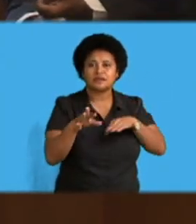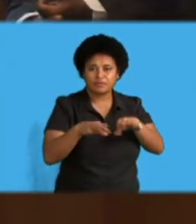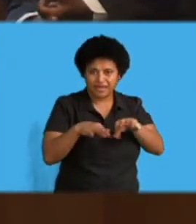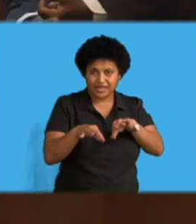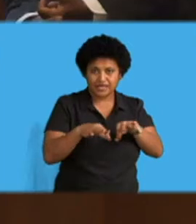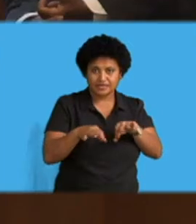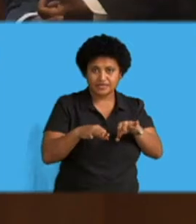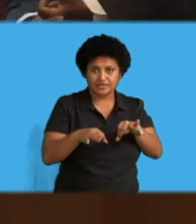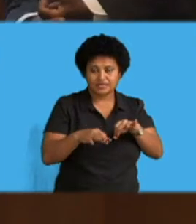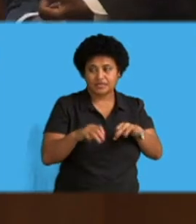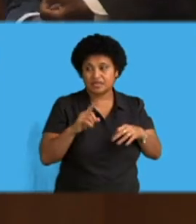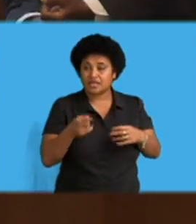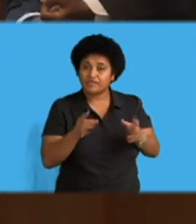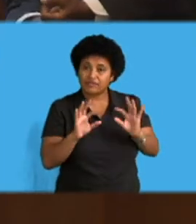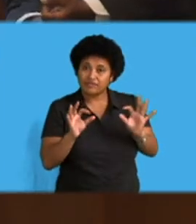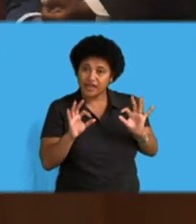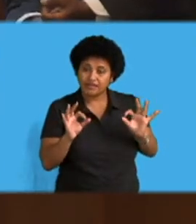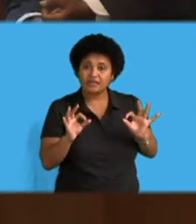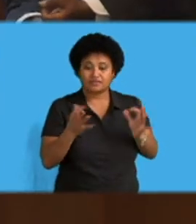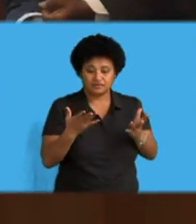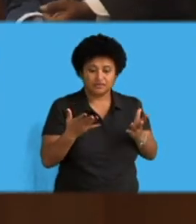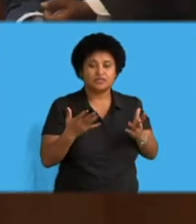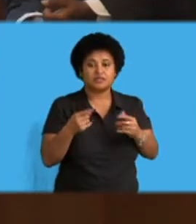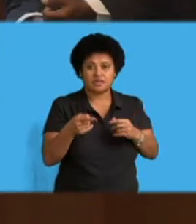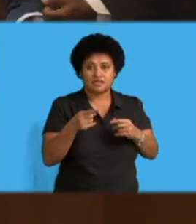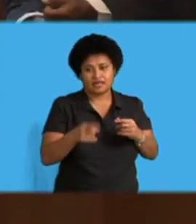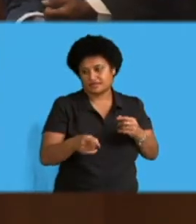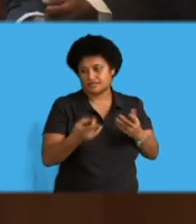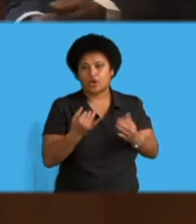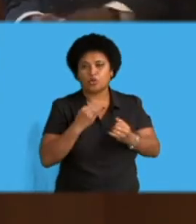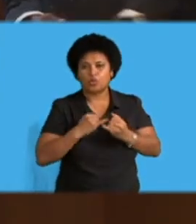a detrimental effect on our economies.